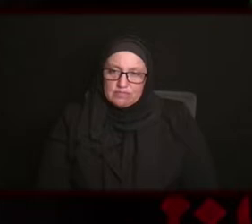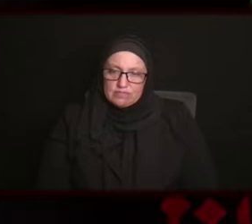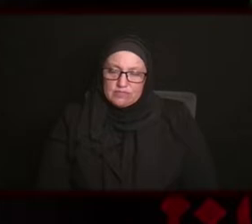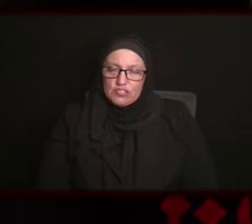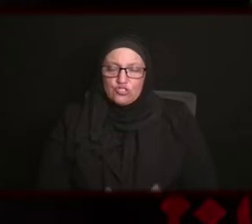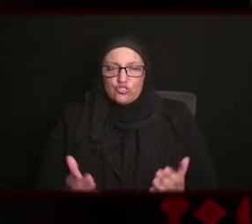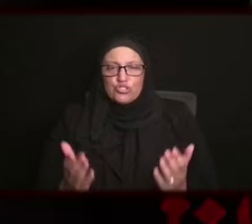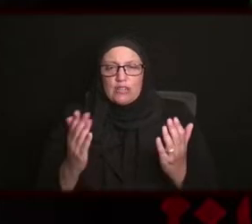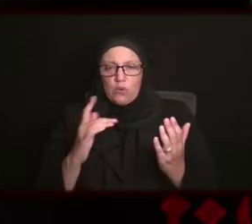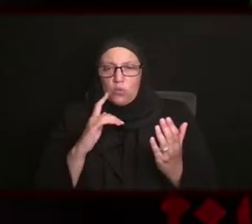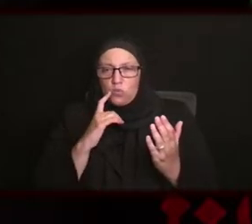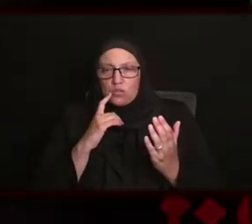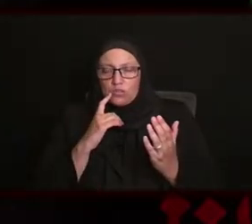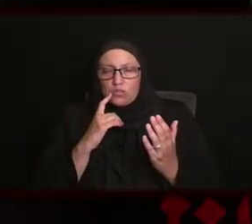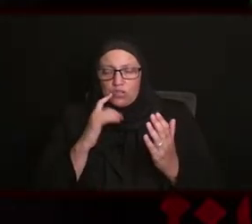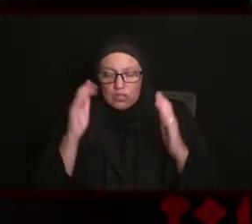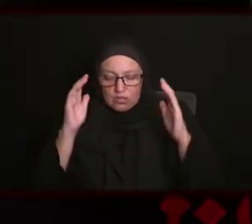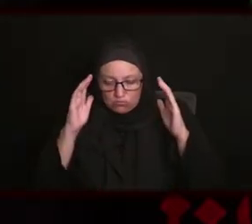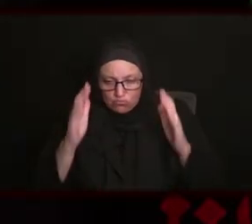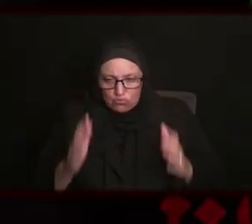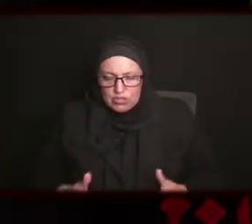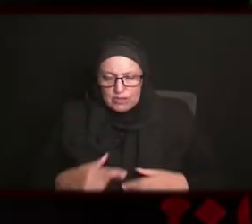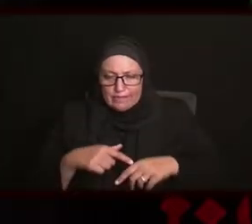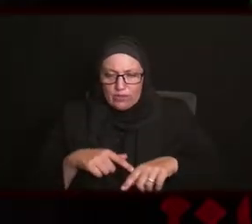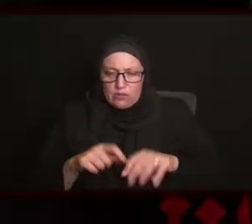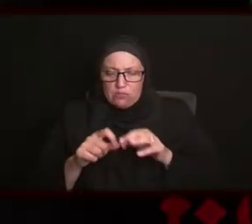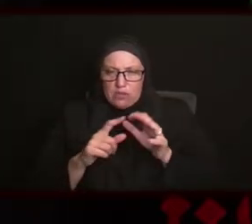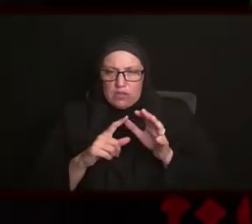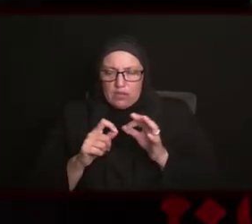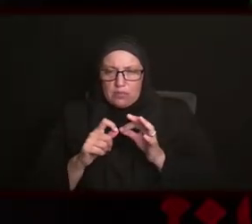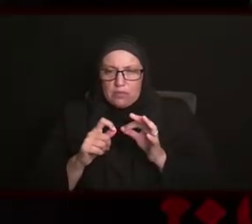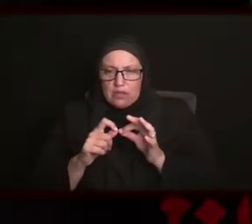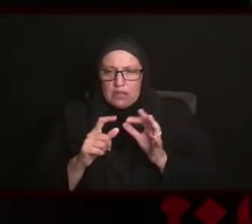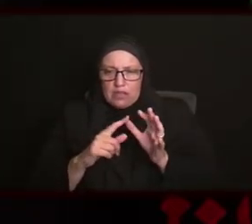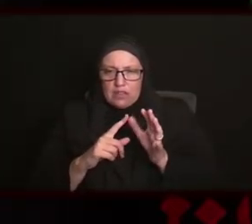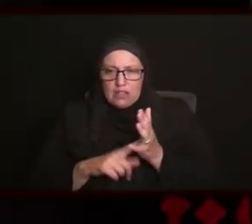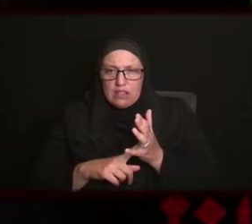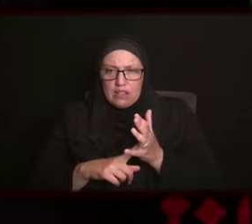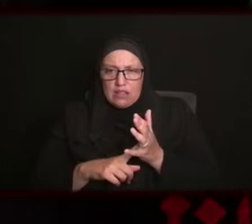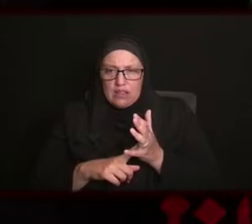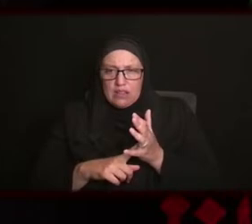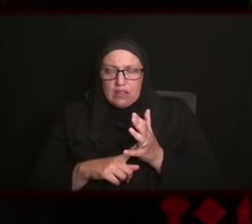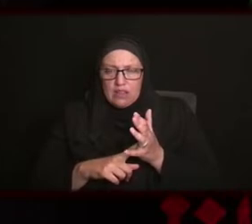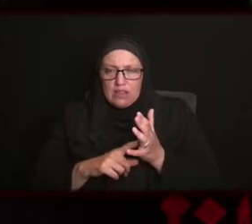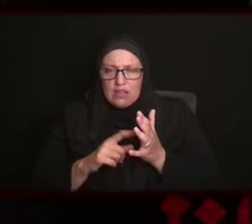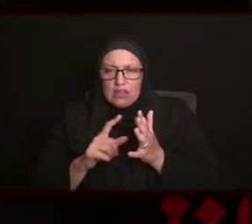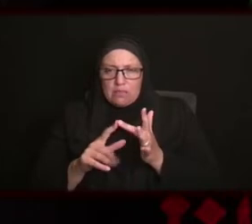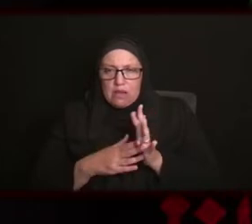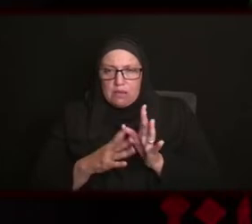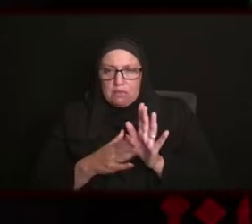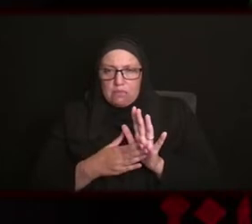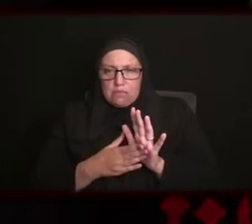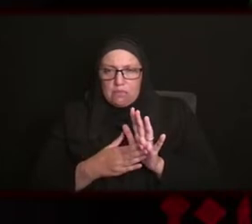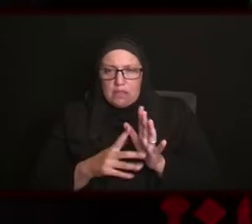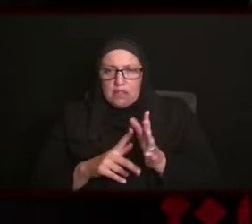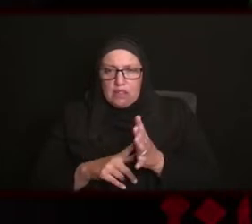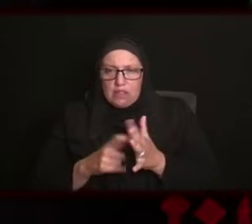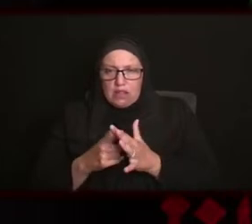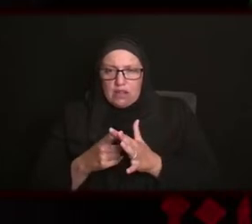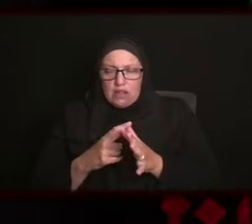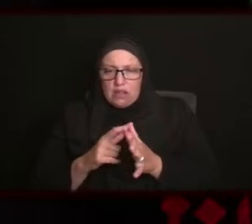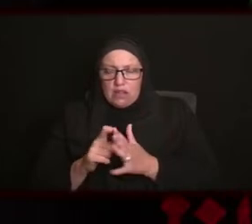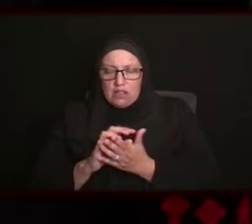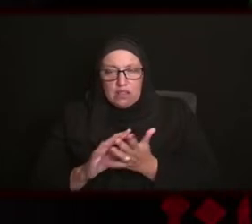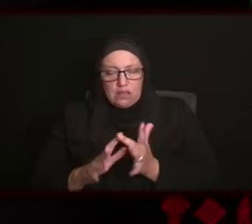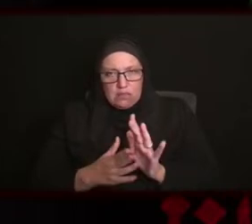Inshallah, we pray by the right of Bab al-Hawa'ij, Imam al-Kadhim alayhi salam, to heal and cure all